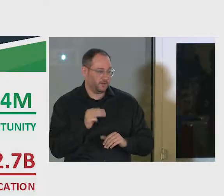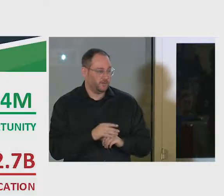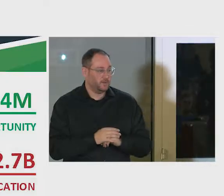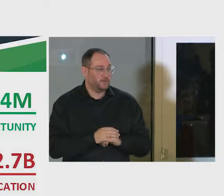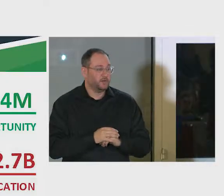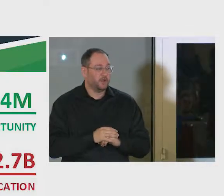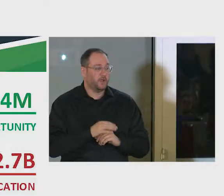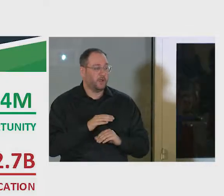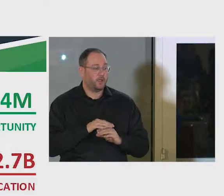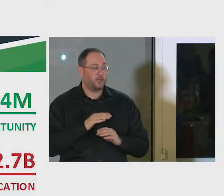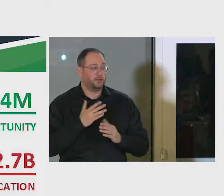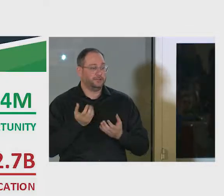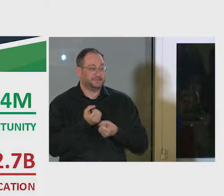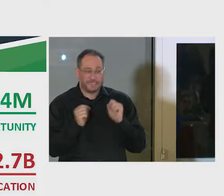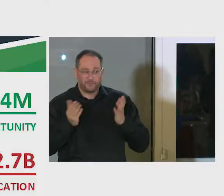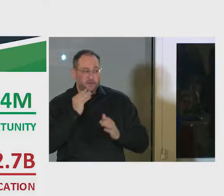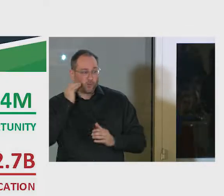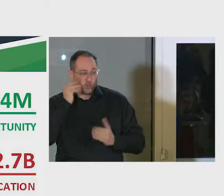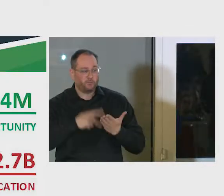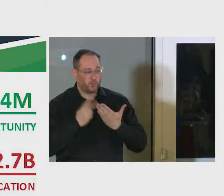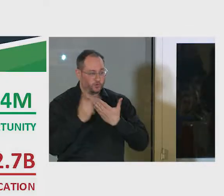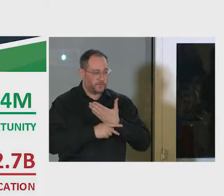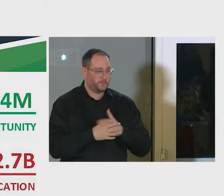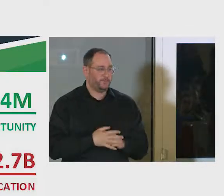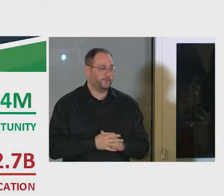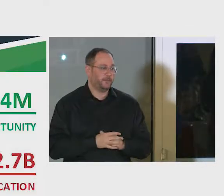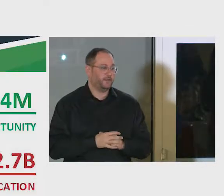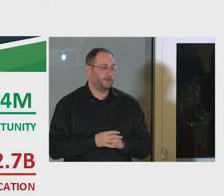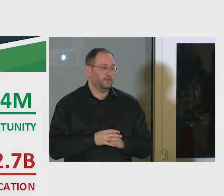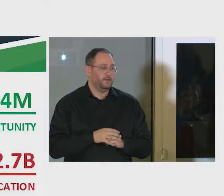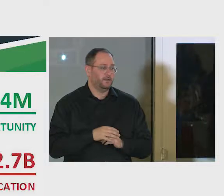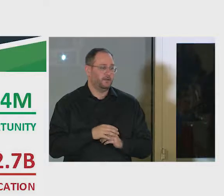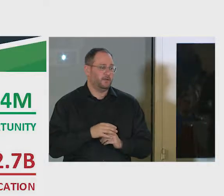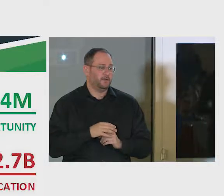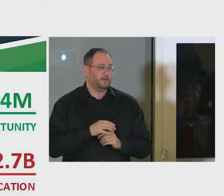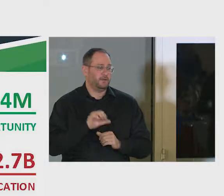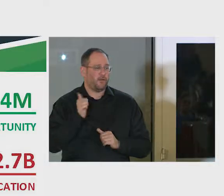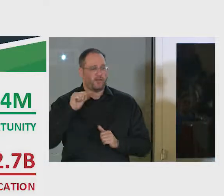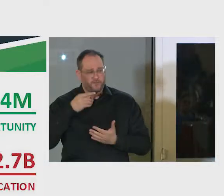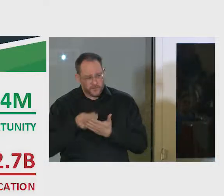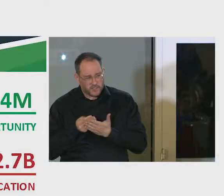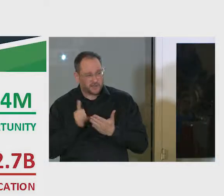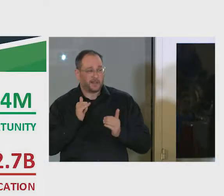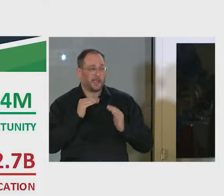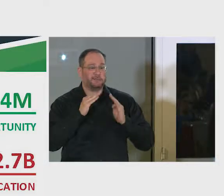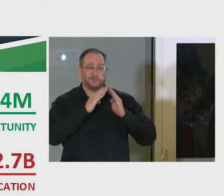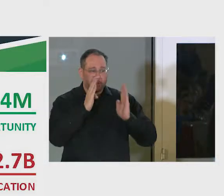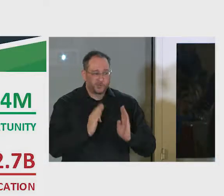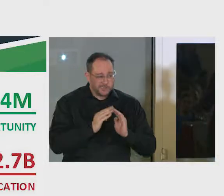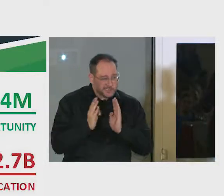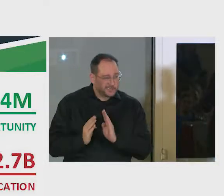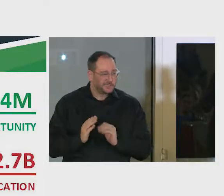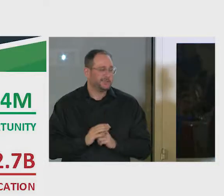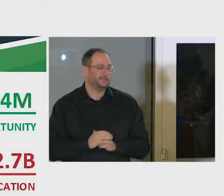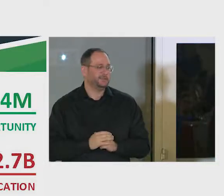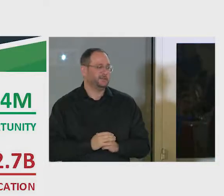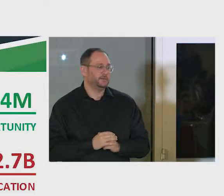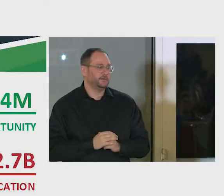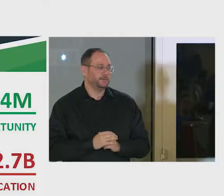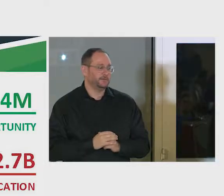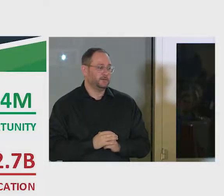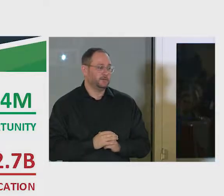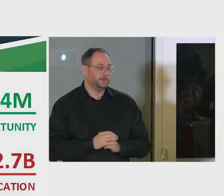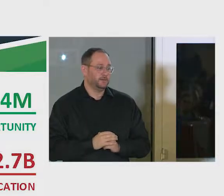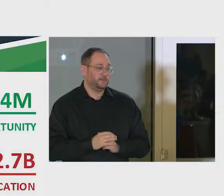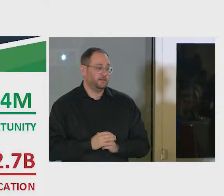we spend on housing. There's other funds outside of this budget, like in the Housing Authority and other areas that actually grow this number much larger, but this